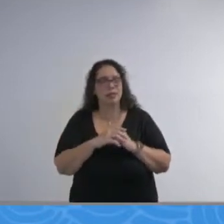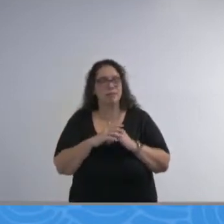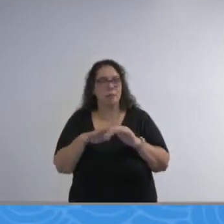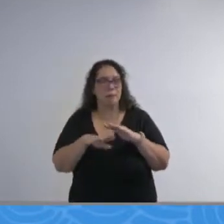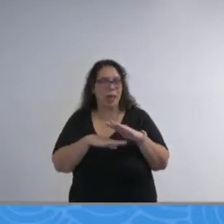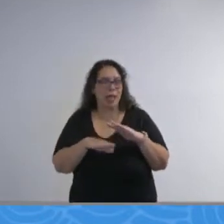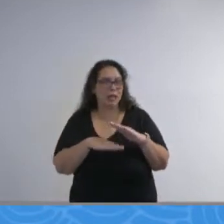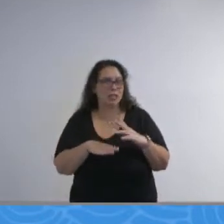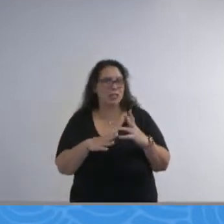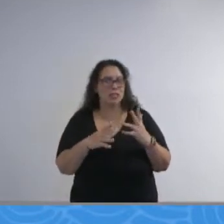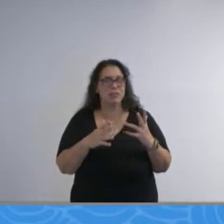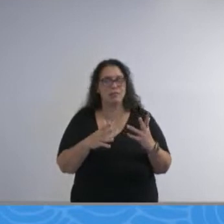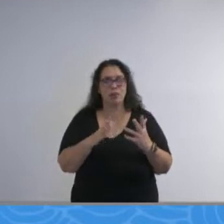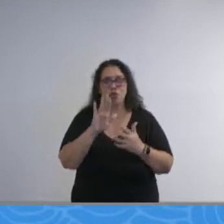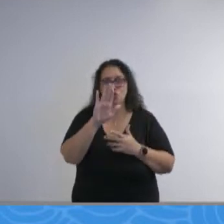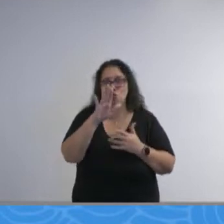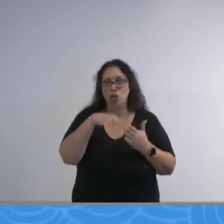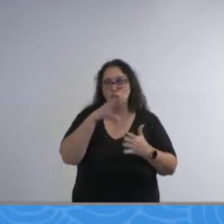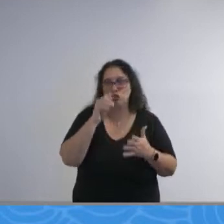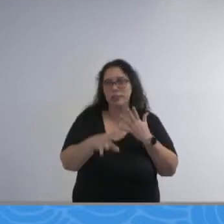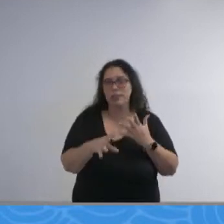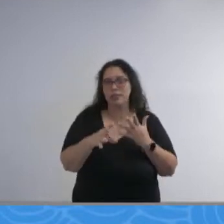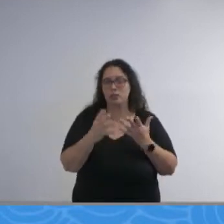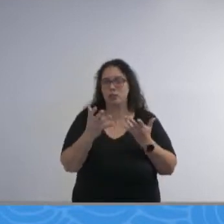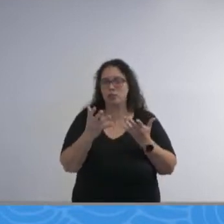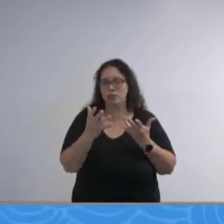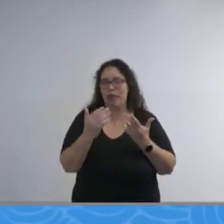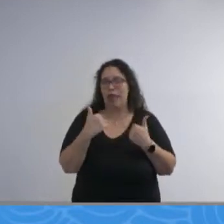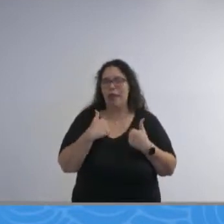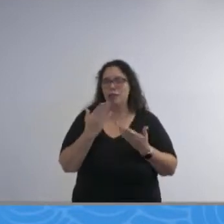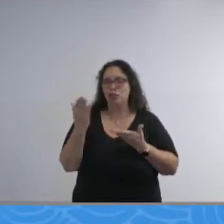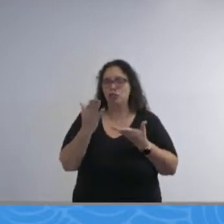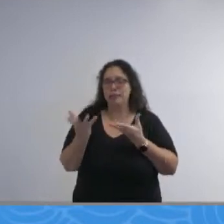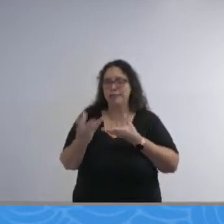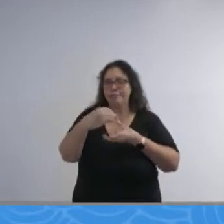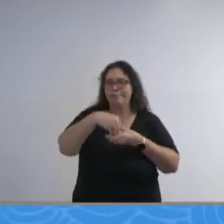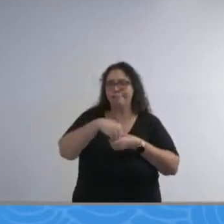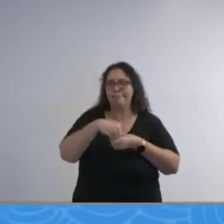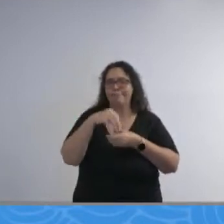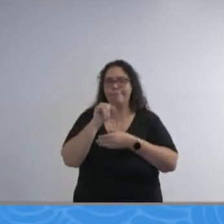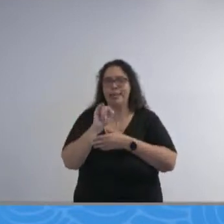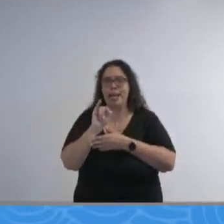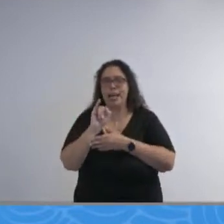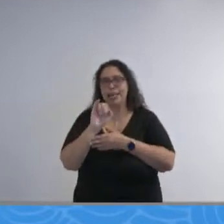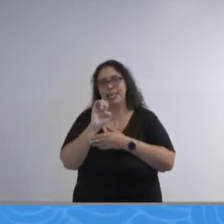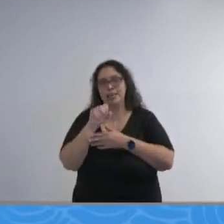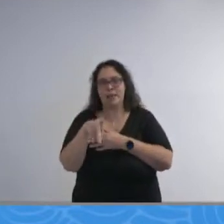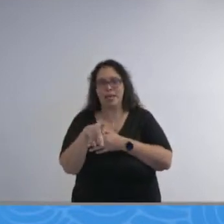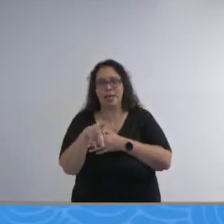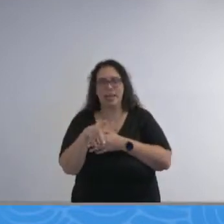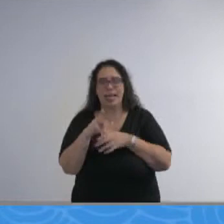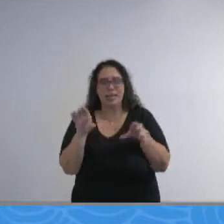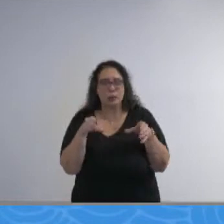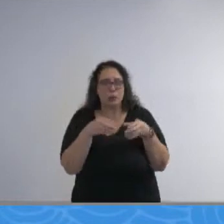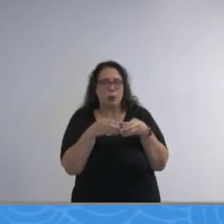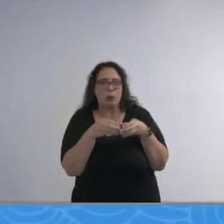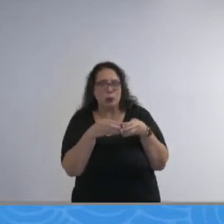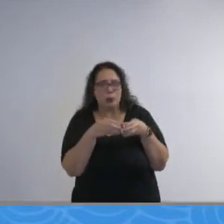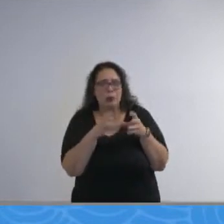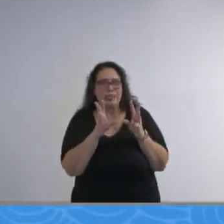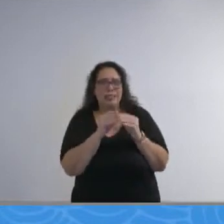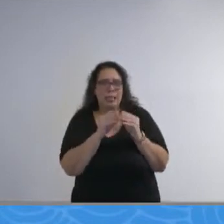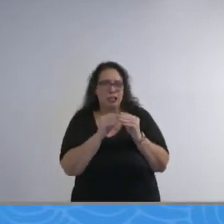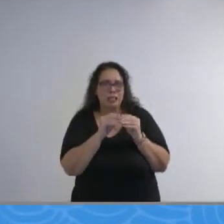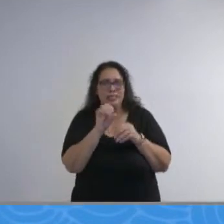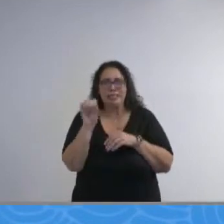student has those services within their IEP. They're small group sessions. They're held on